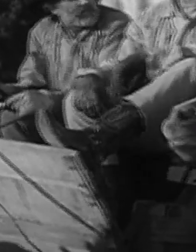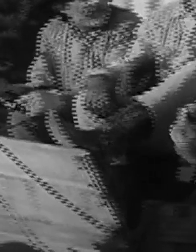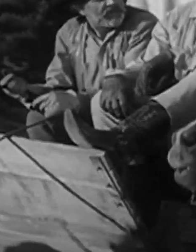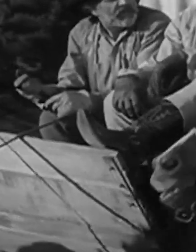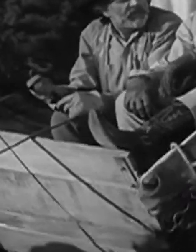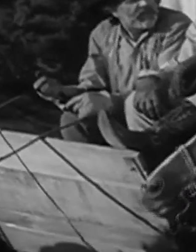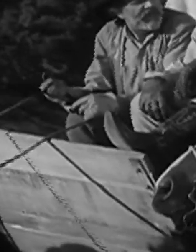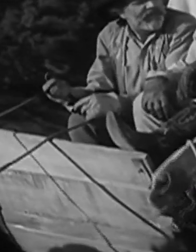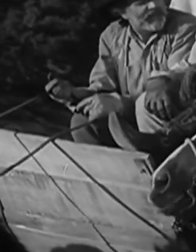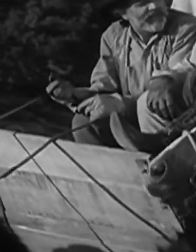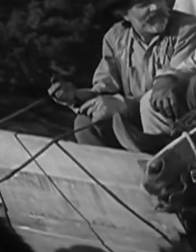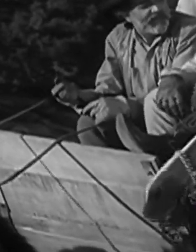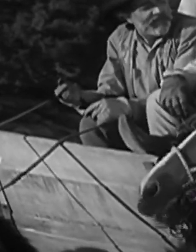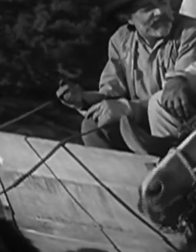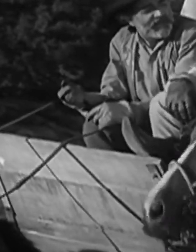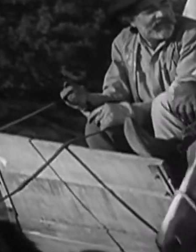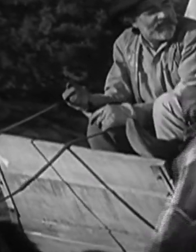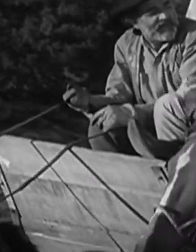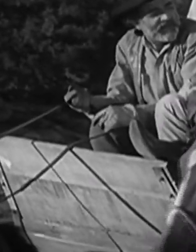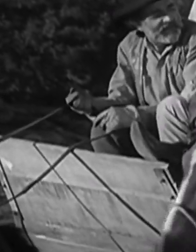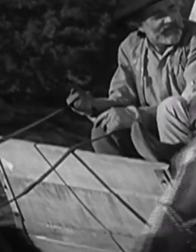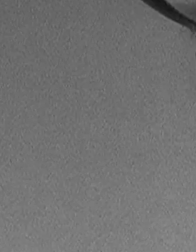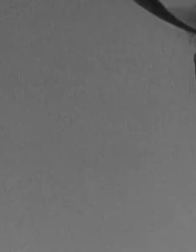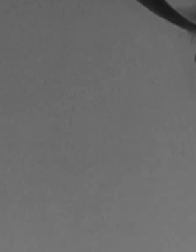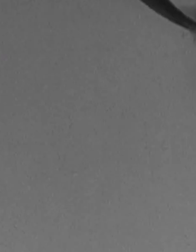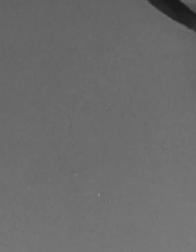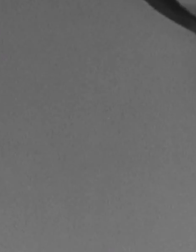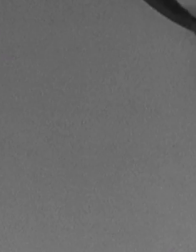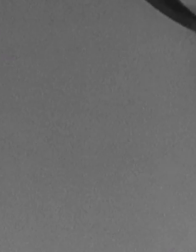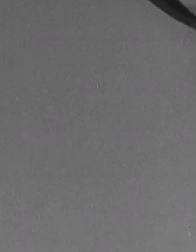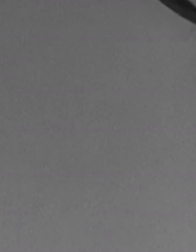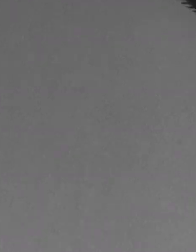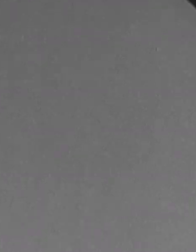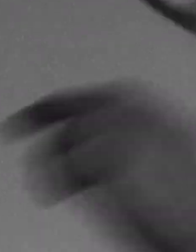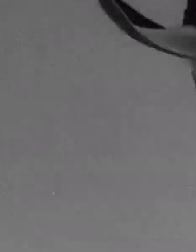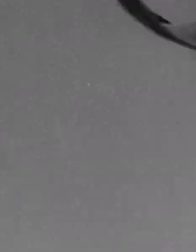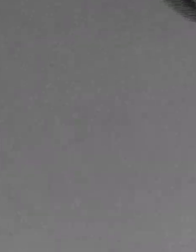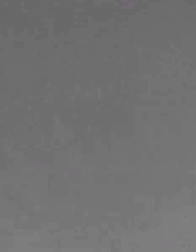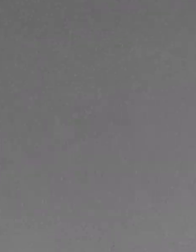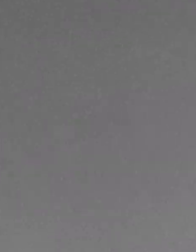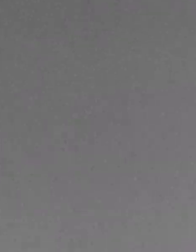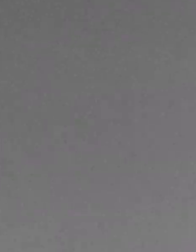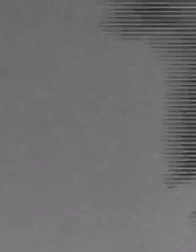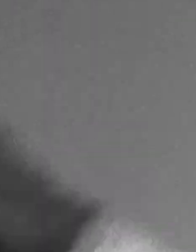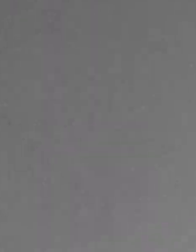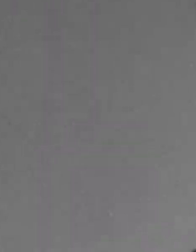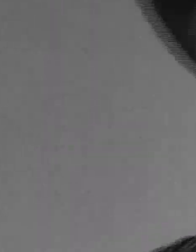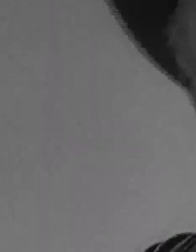Folks sure do a lot of letter writing, Major. Well, it wouldn't hurt you none to scribble a line or two yourself once in a while.